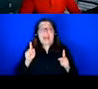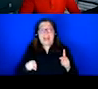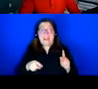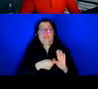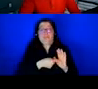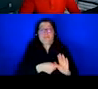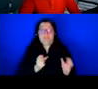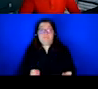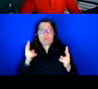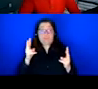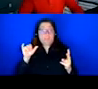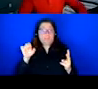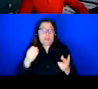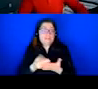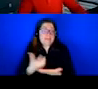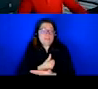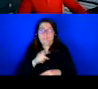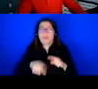on their job postings. Like, there's no more